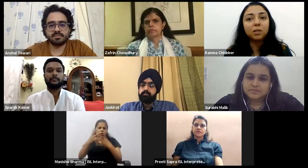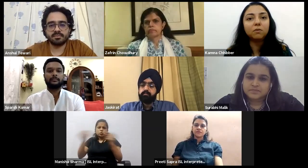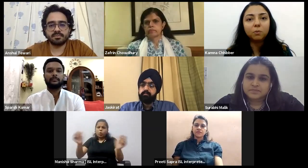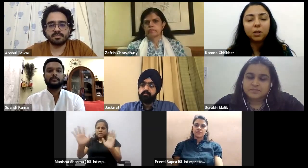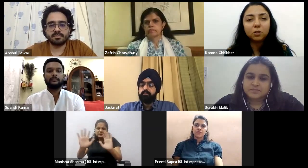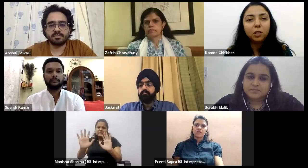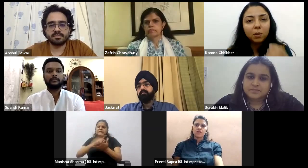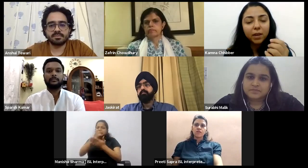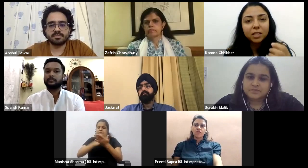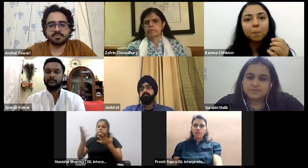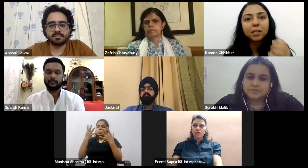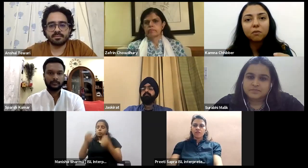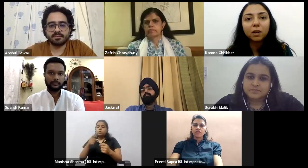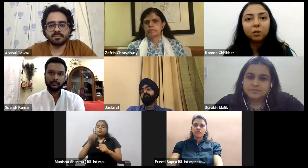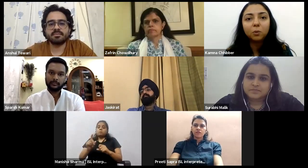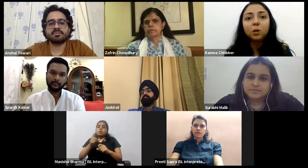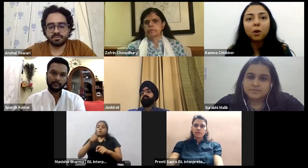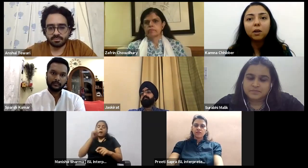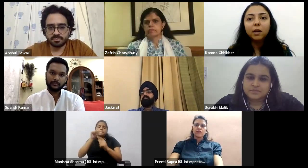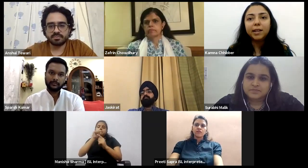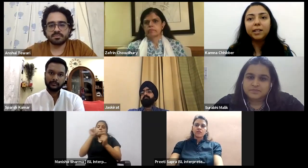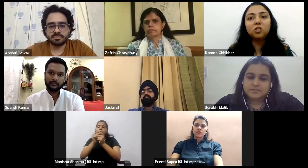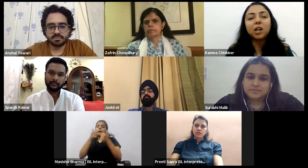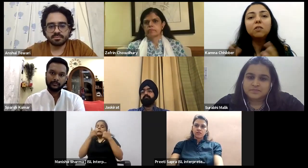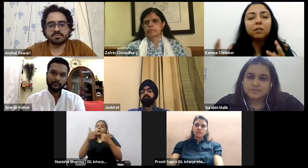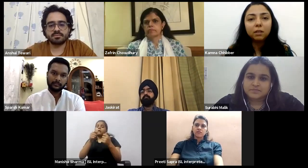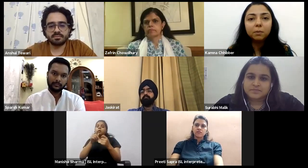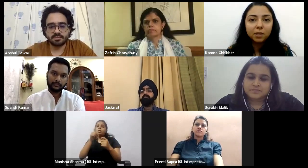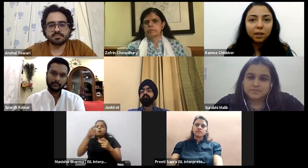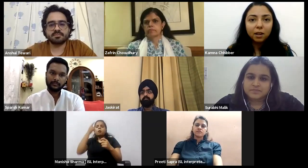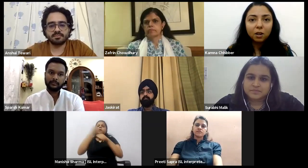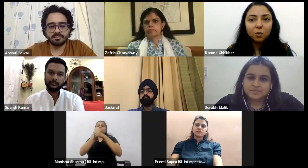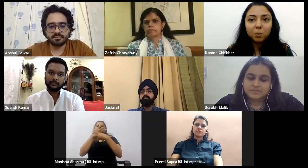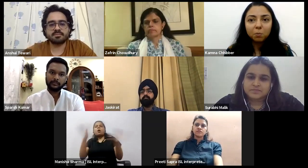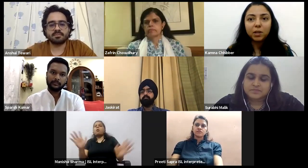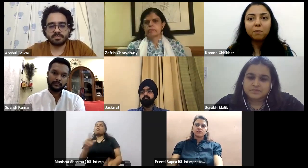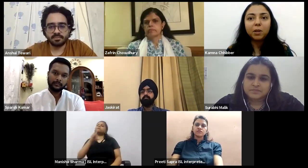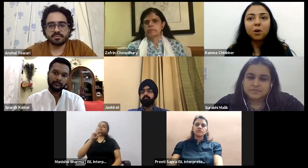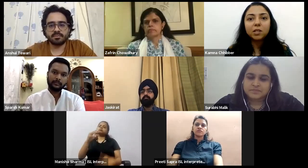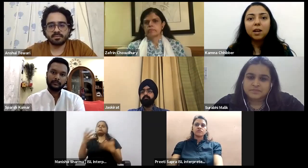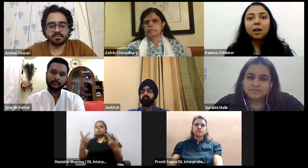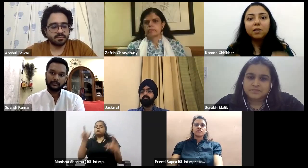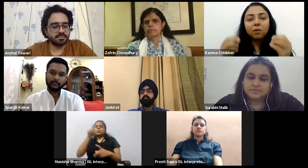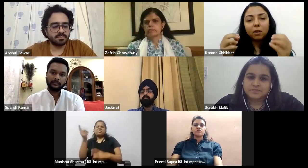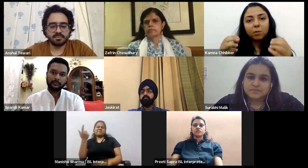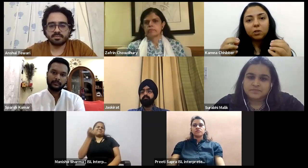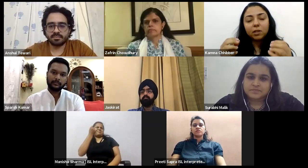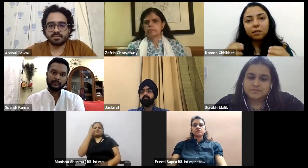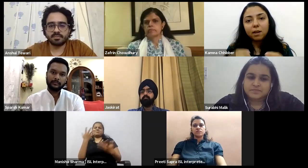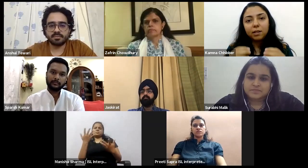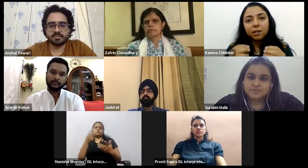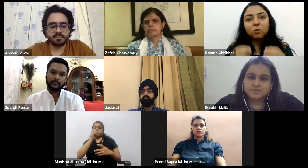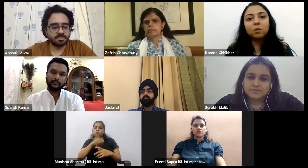misunderstanding or misinformation, you need to be very specific. Don't talk in general terms with people, right? Because they're not able